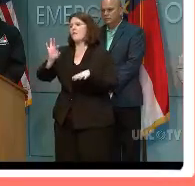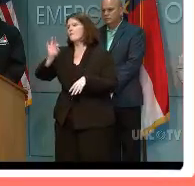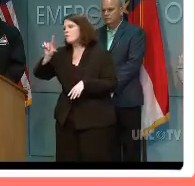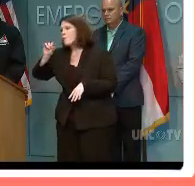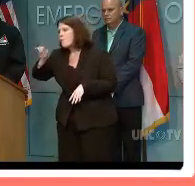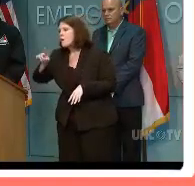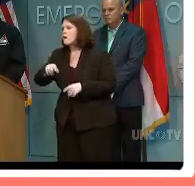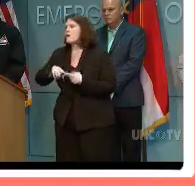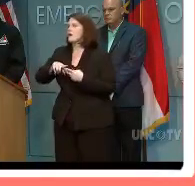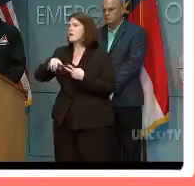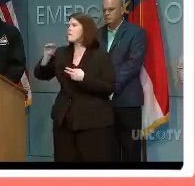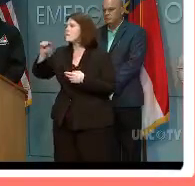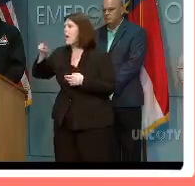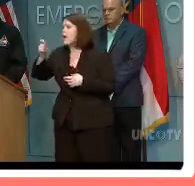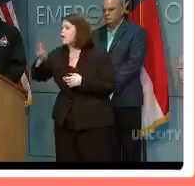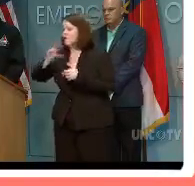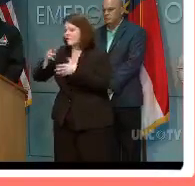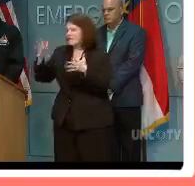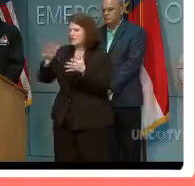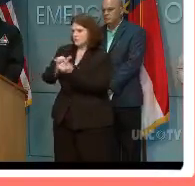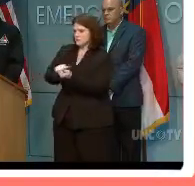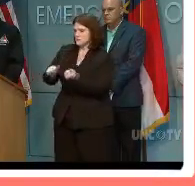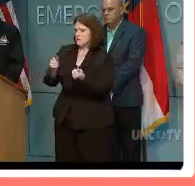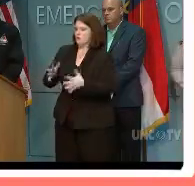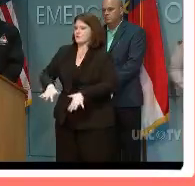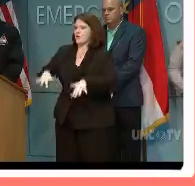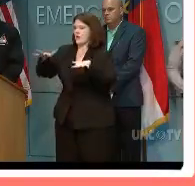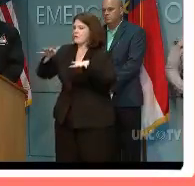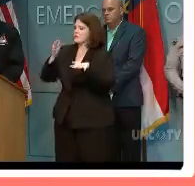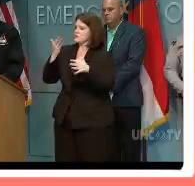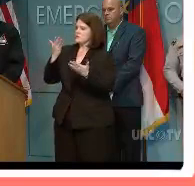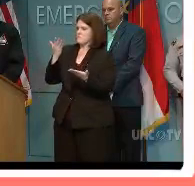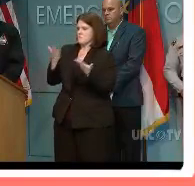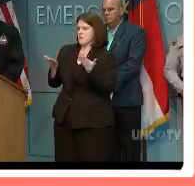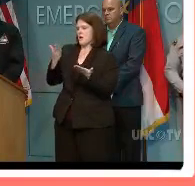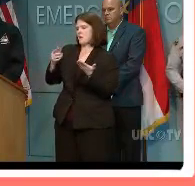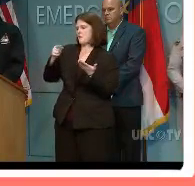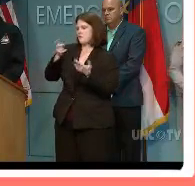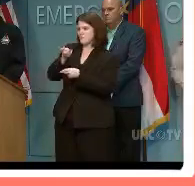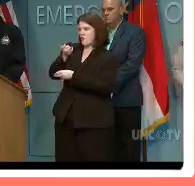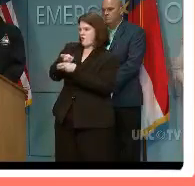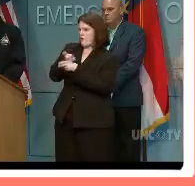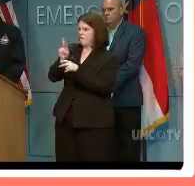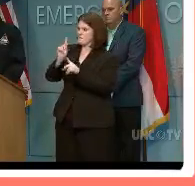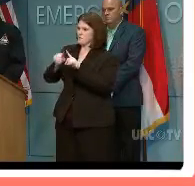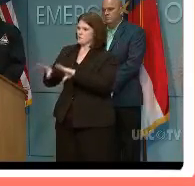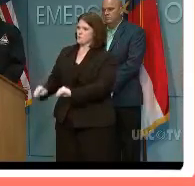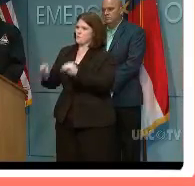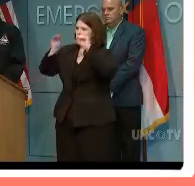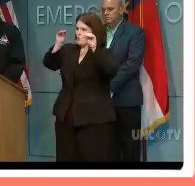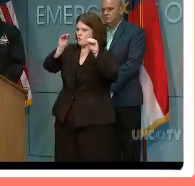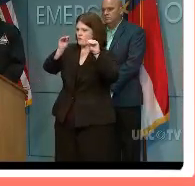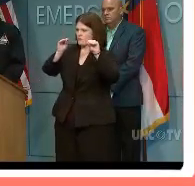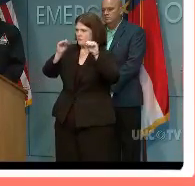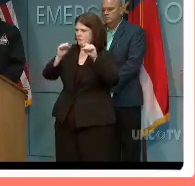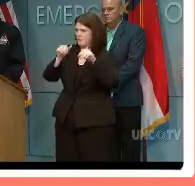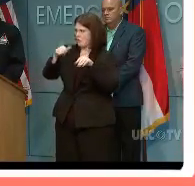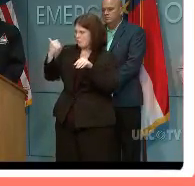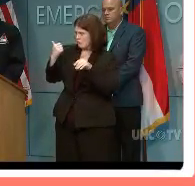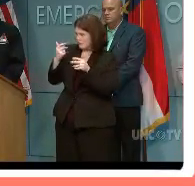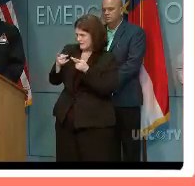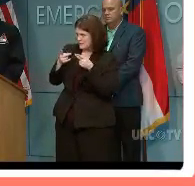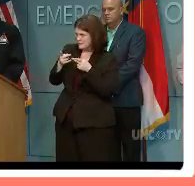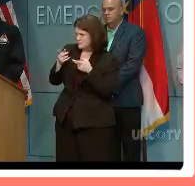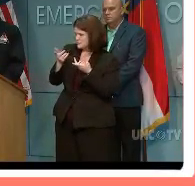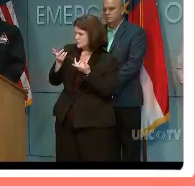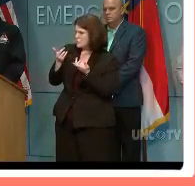those, and some of these communities are low income, might be difficult for people to actually move to higher ground. Are there things